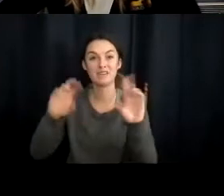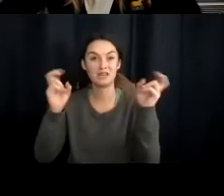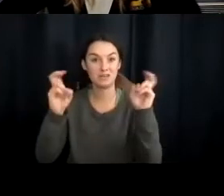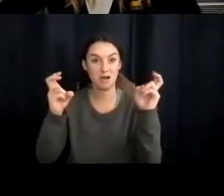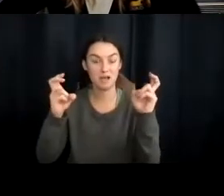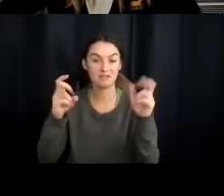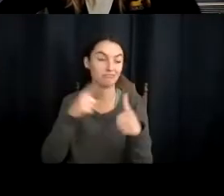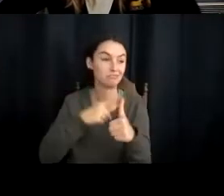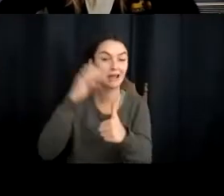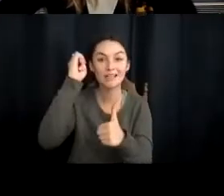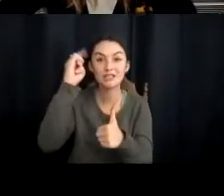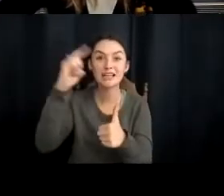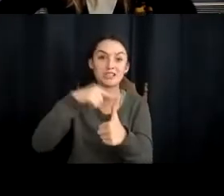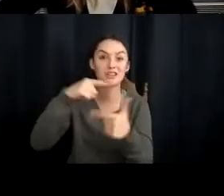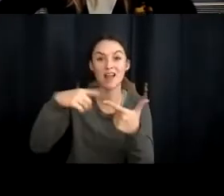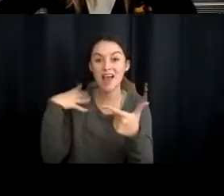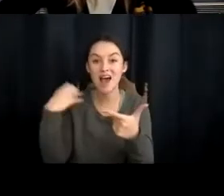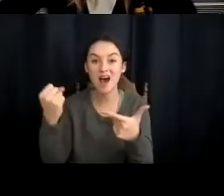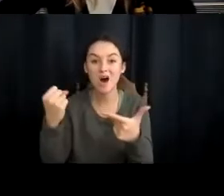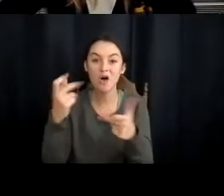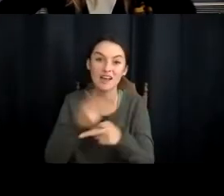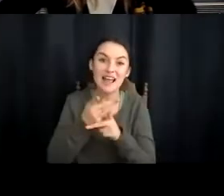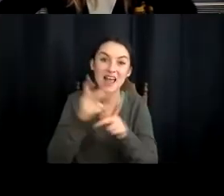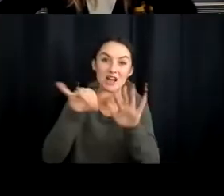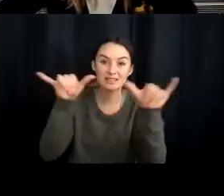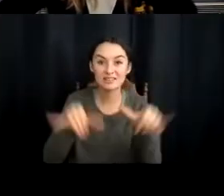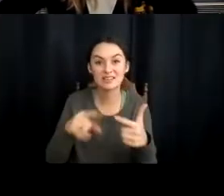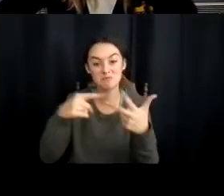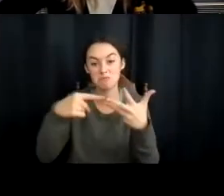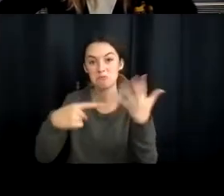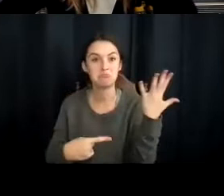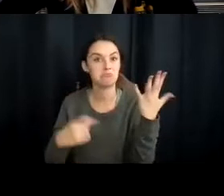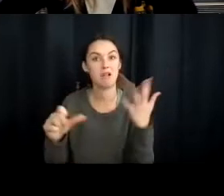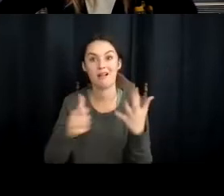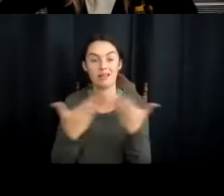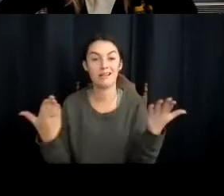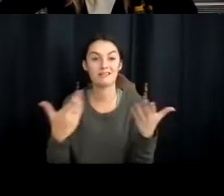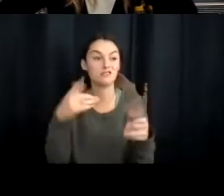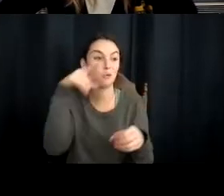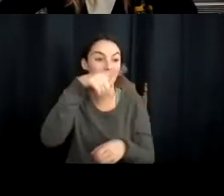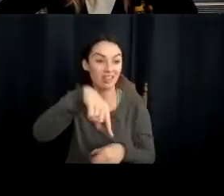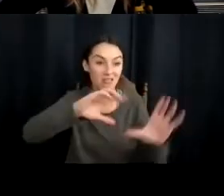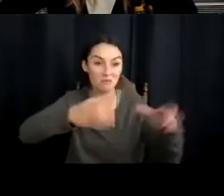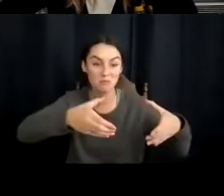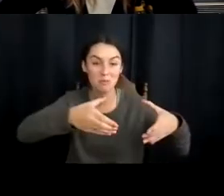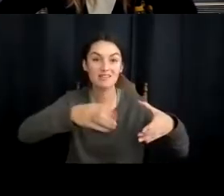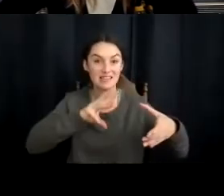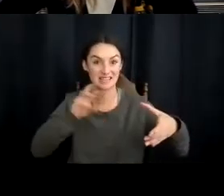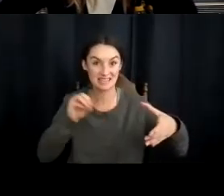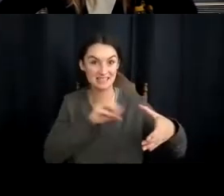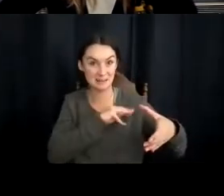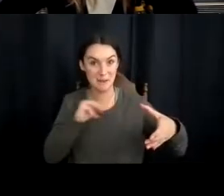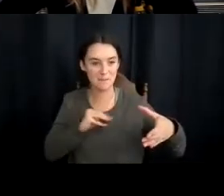our education, our healthcare system, anything like that. So they vote, and they vote on bills, which are